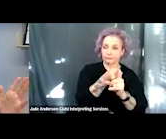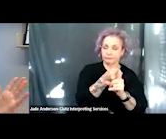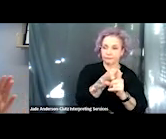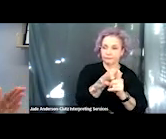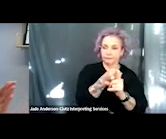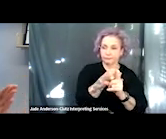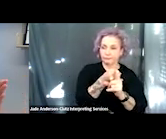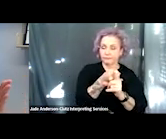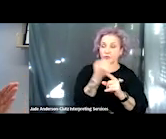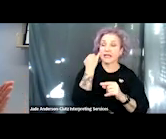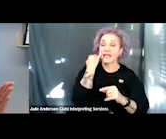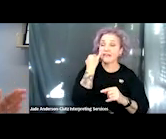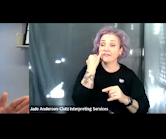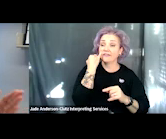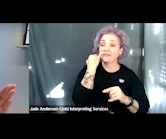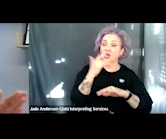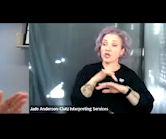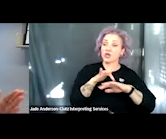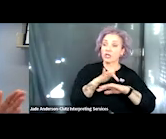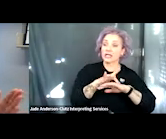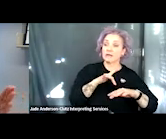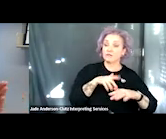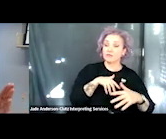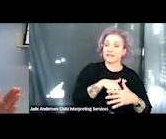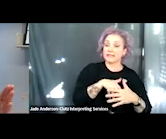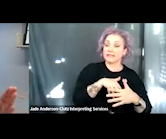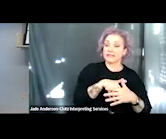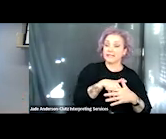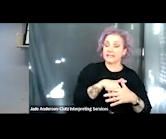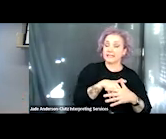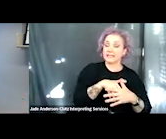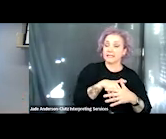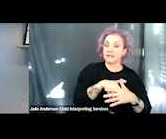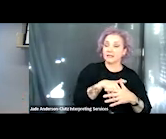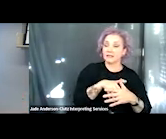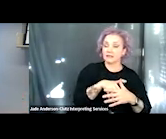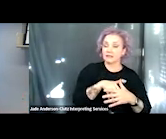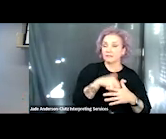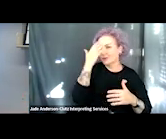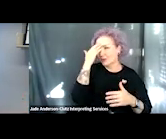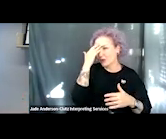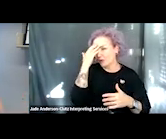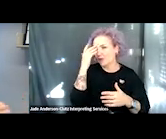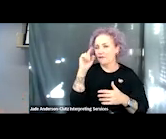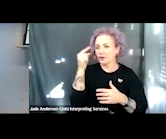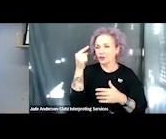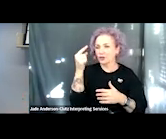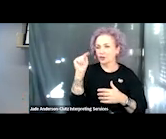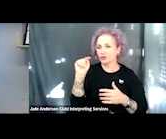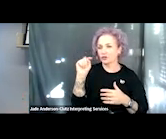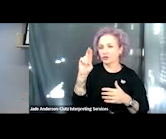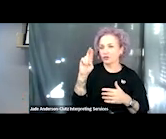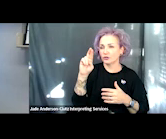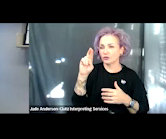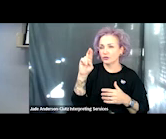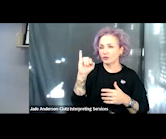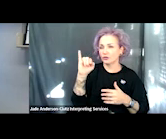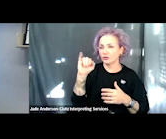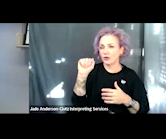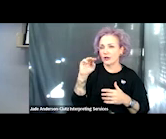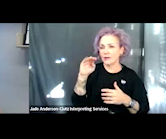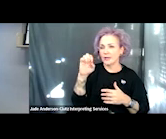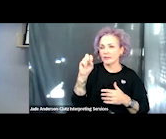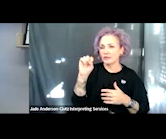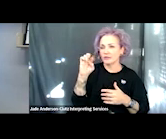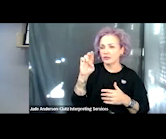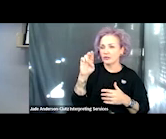infection happens, typically in the first to second trimester, early to mid gestation, then that's where the risk tends to